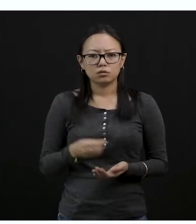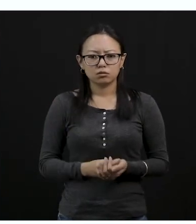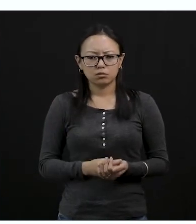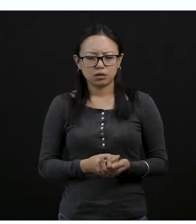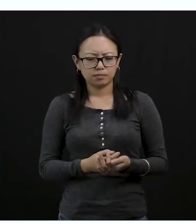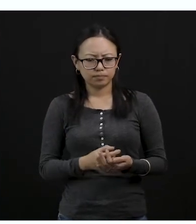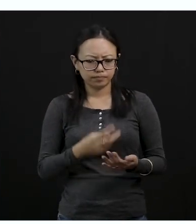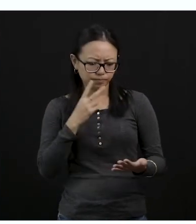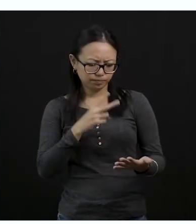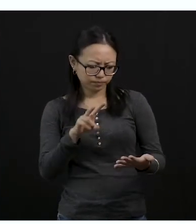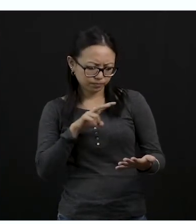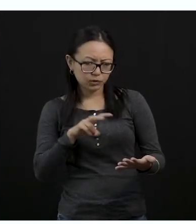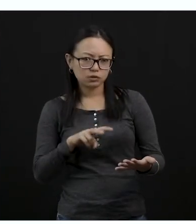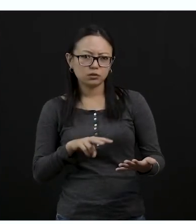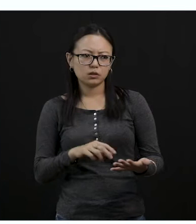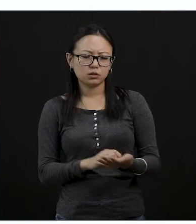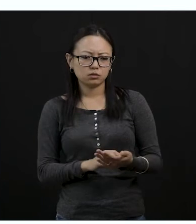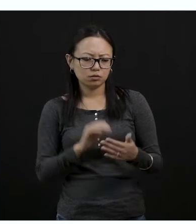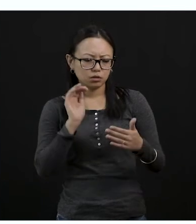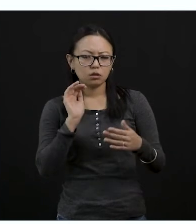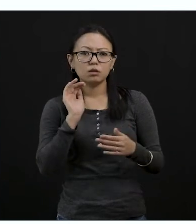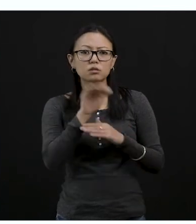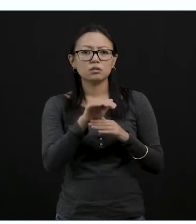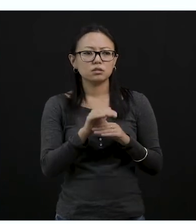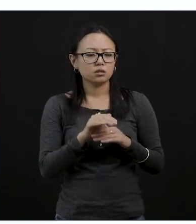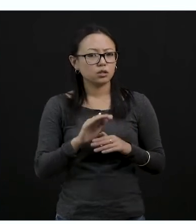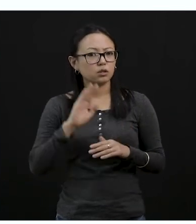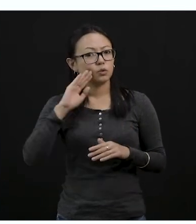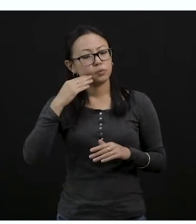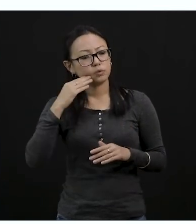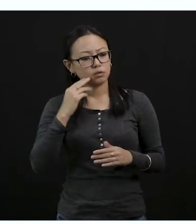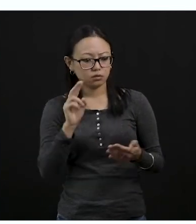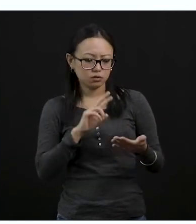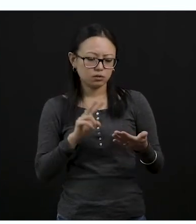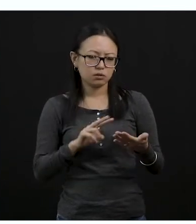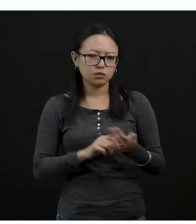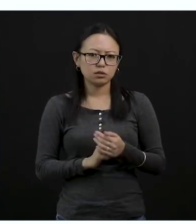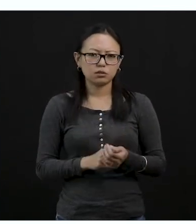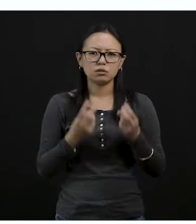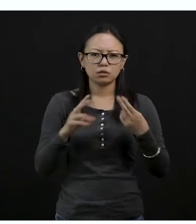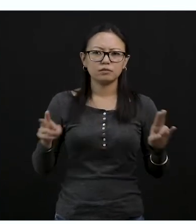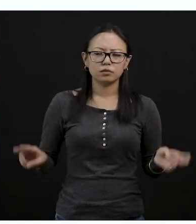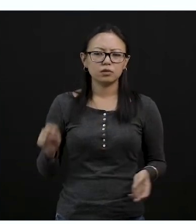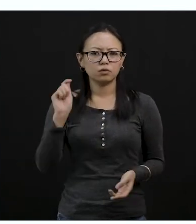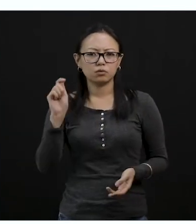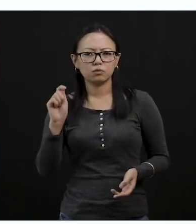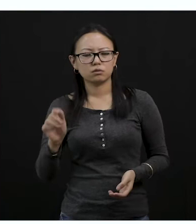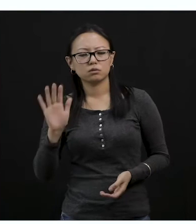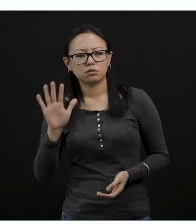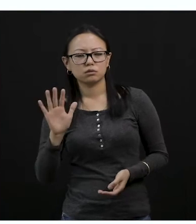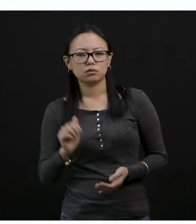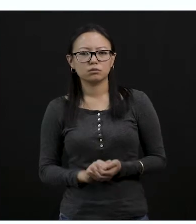to the states or countries that you have to send, and then After all the distribution of work